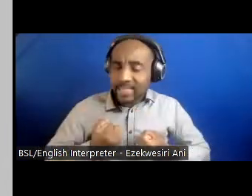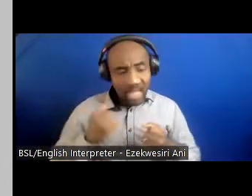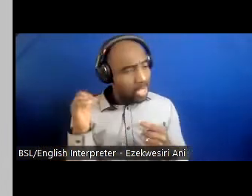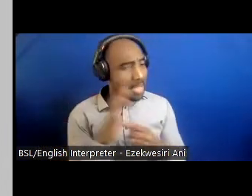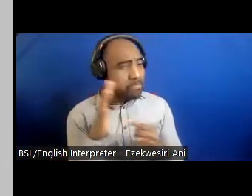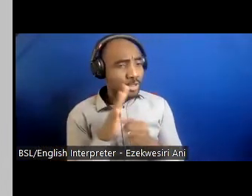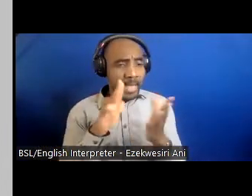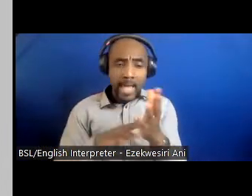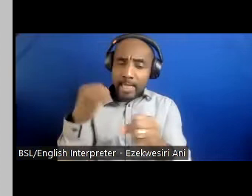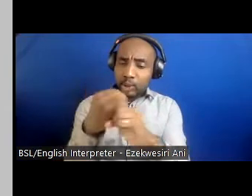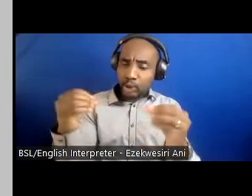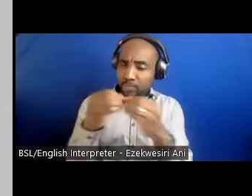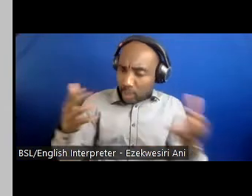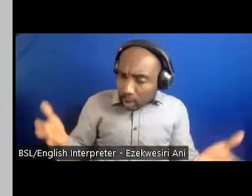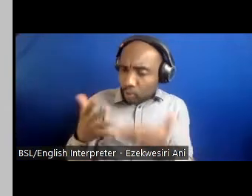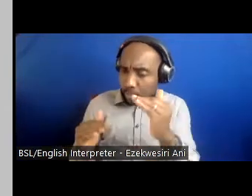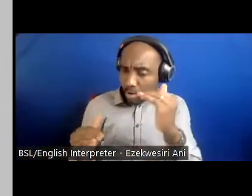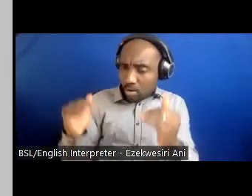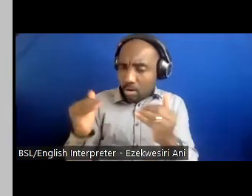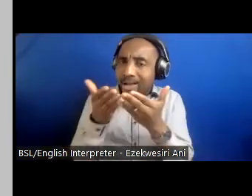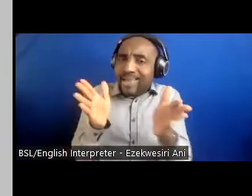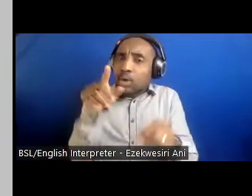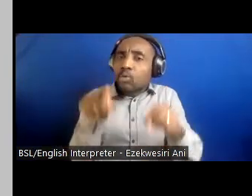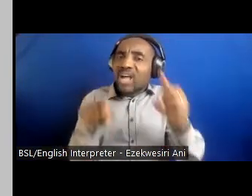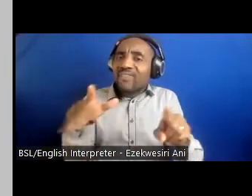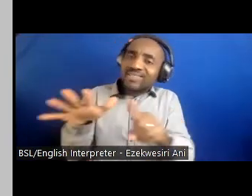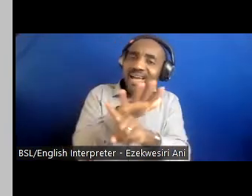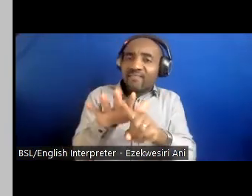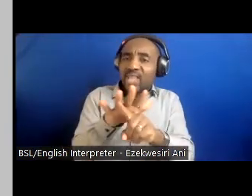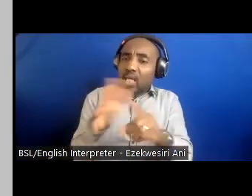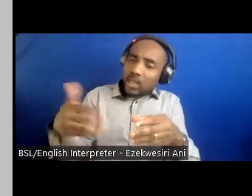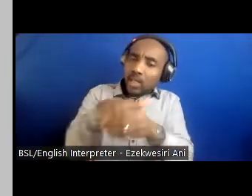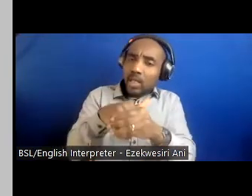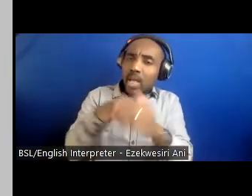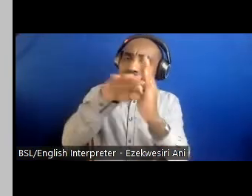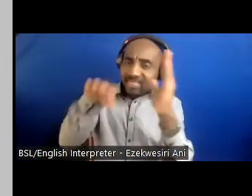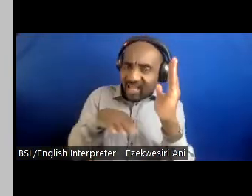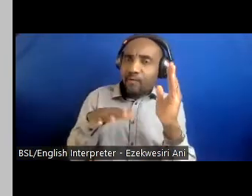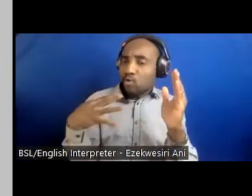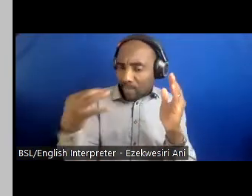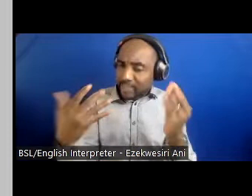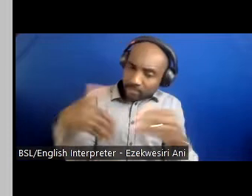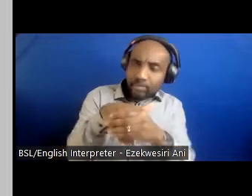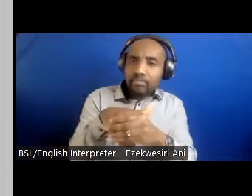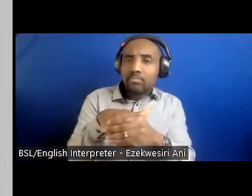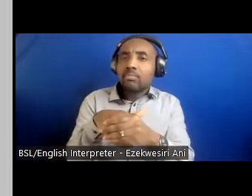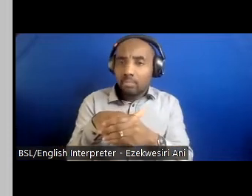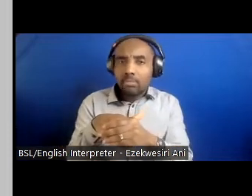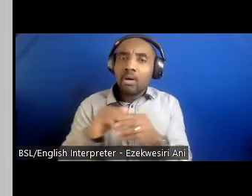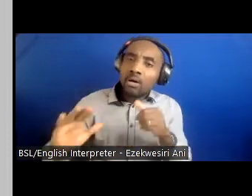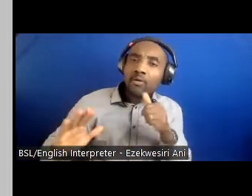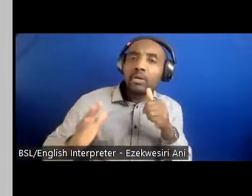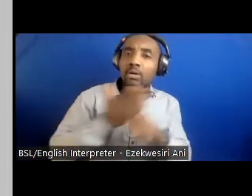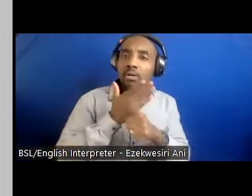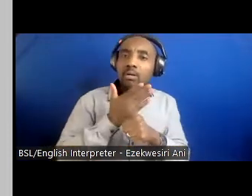on their journey to race equality and ethnically diversified representation at every level. For the inaugural Race